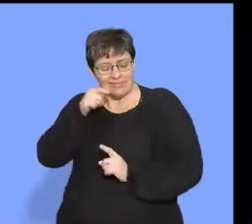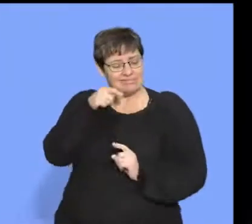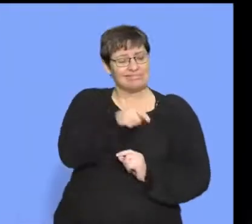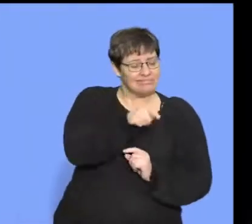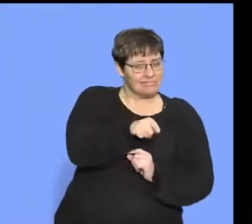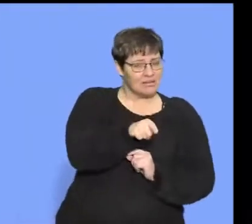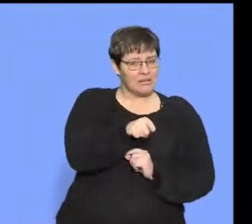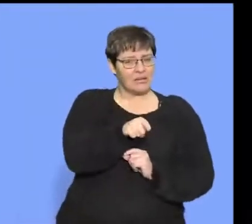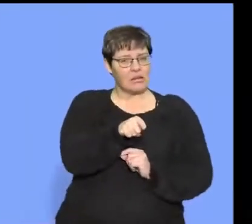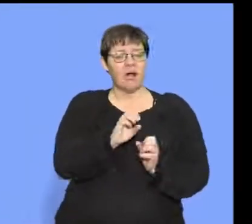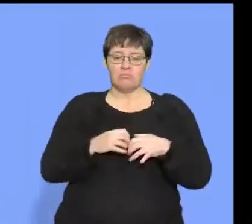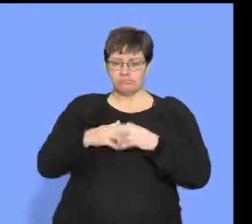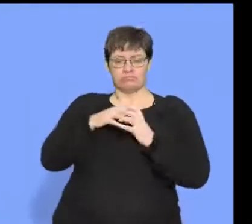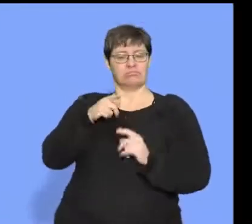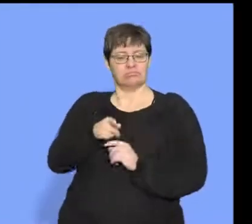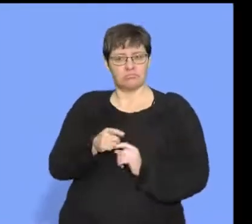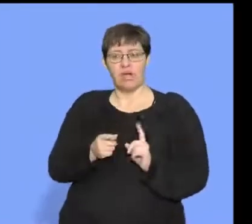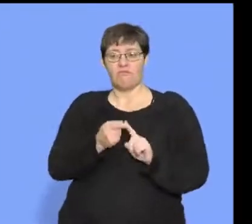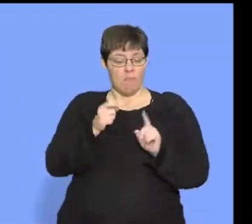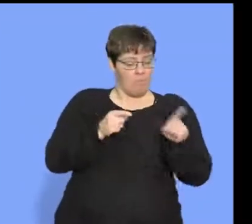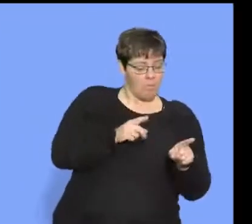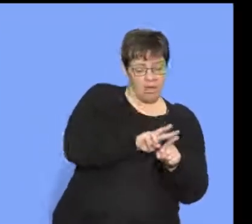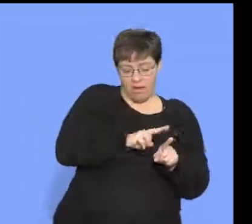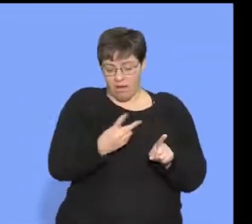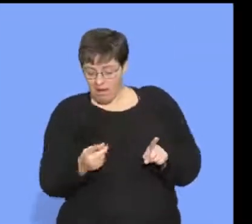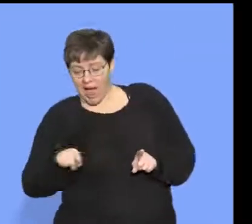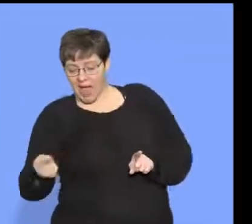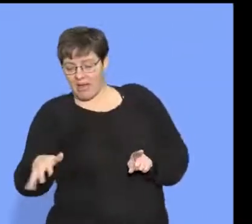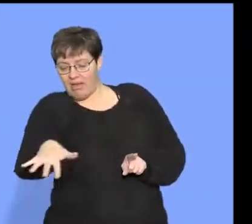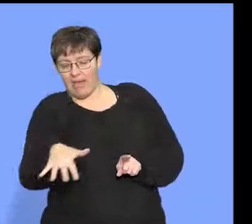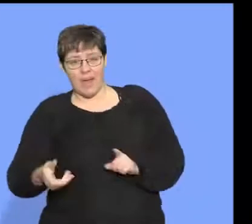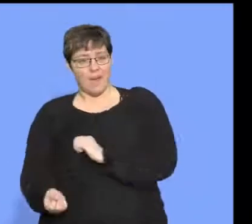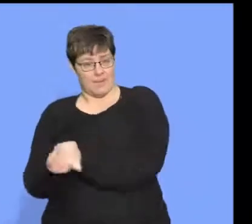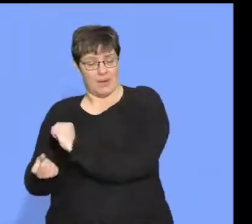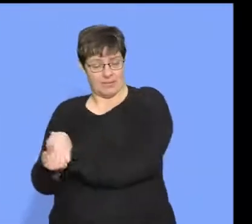how electromagnetic radiation propagates from one place to another,